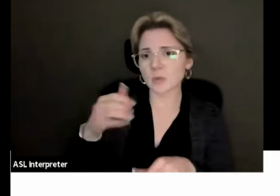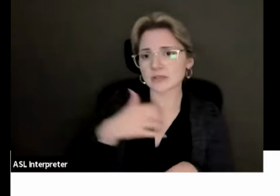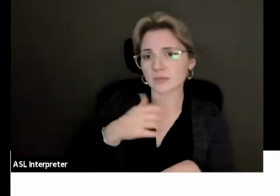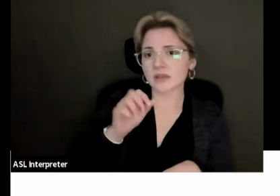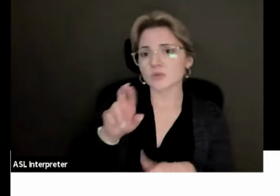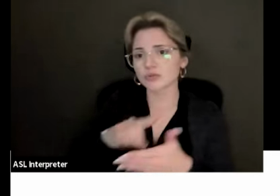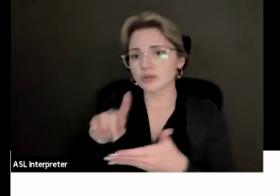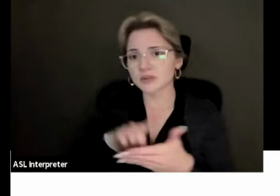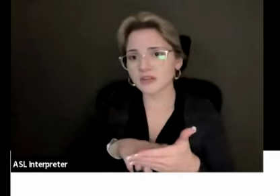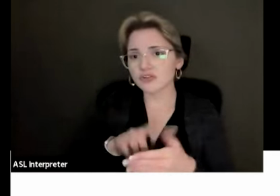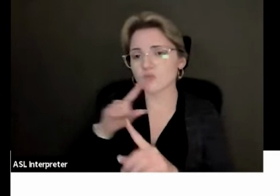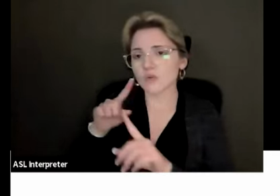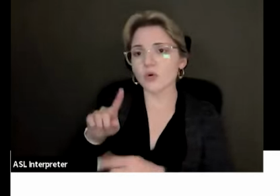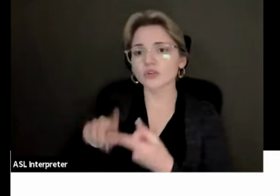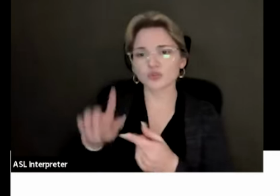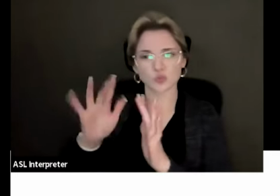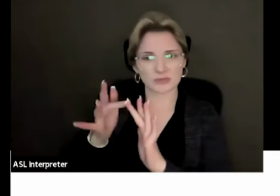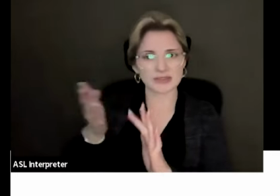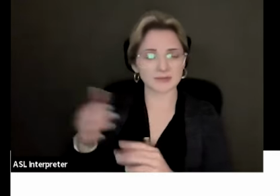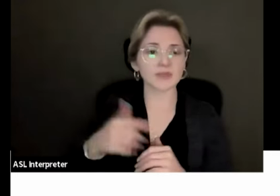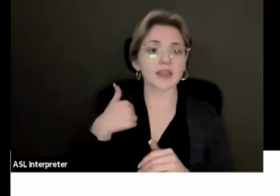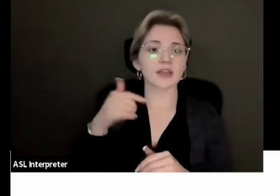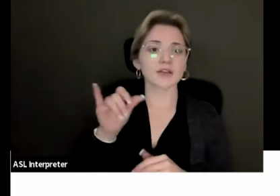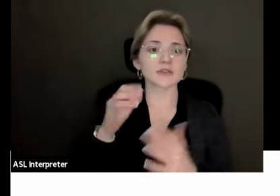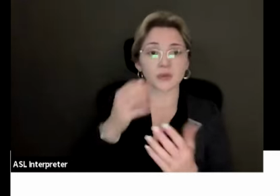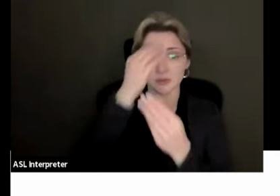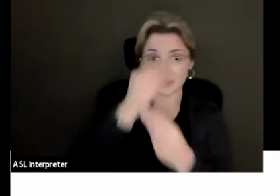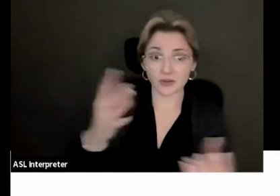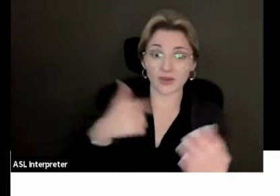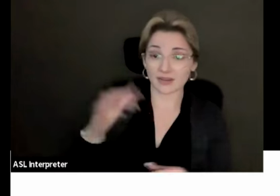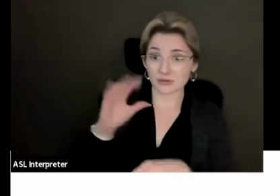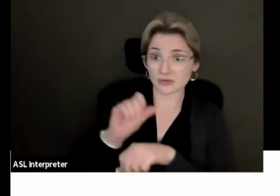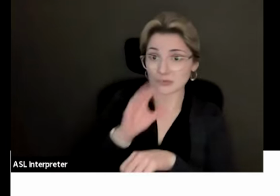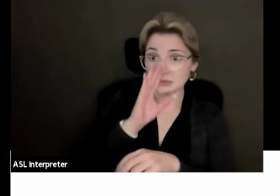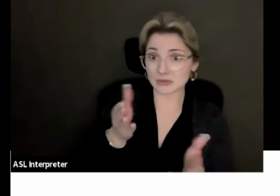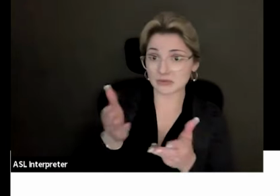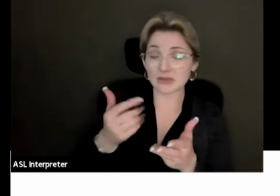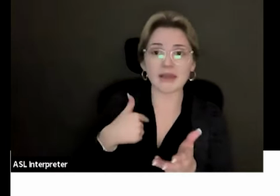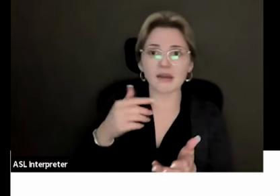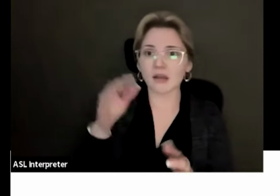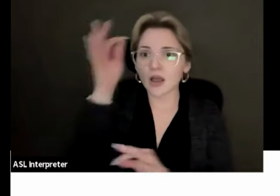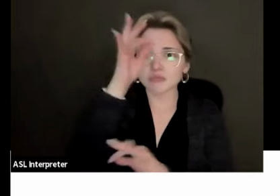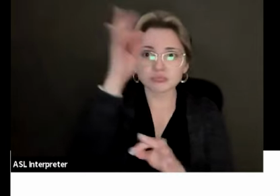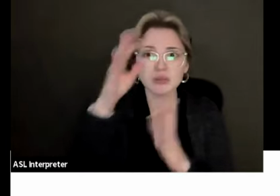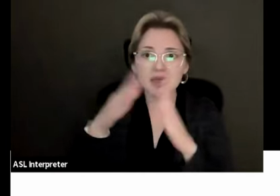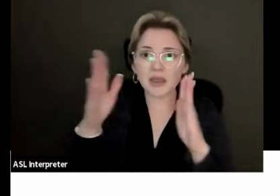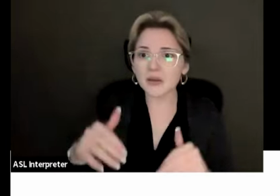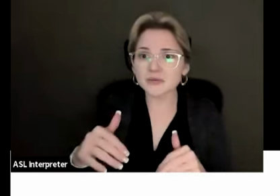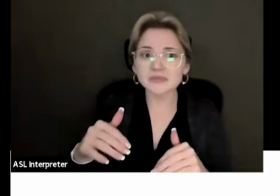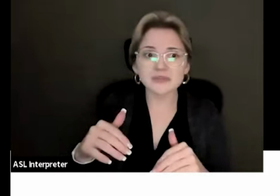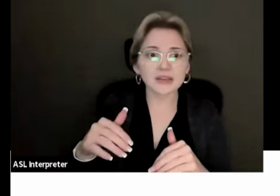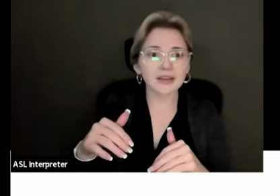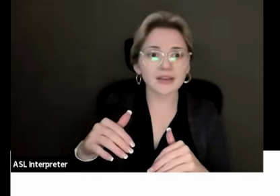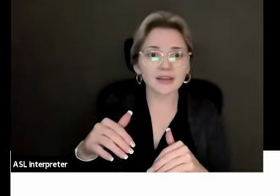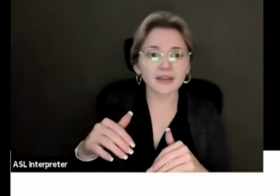Housing Counseling, where I come from. I just want to put up a little plug, but when I was working direct services, I had no idea who the Office of Housing Counseling was. And